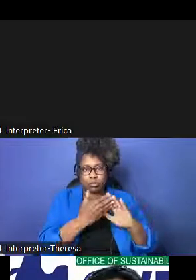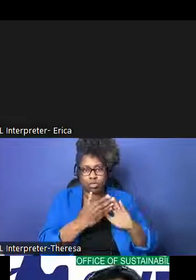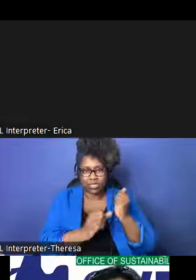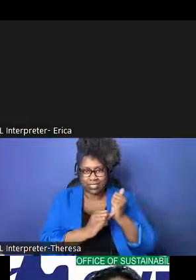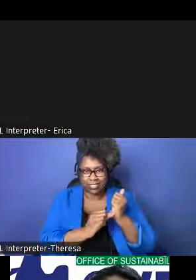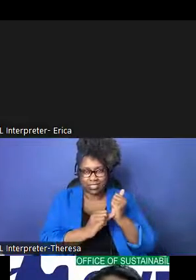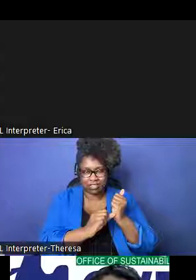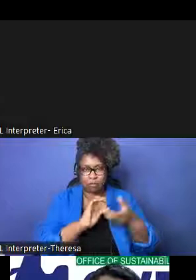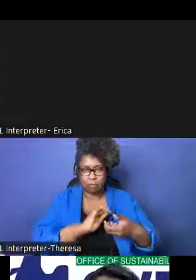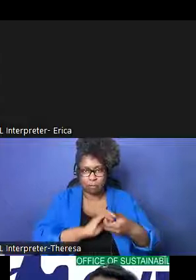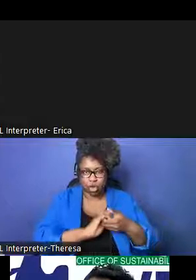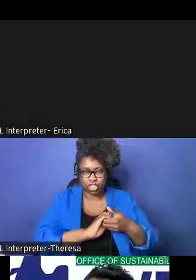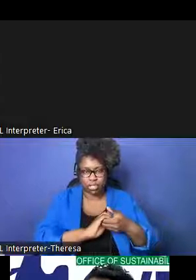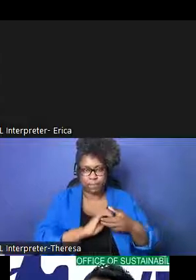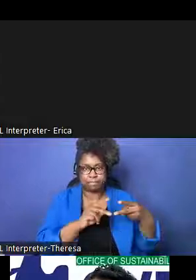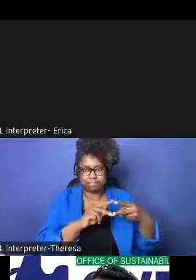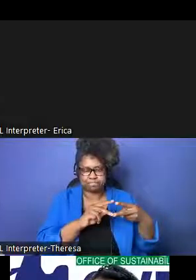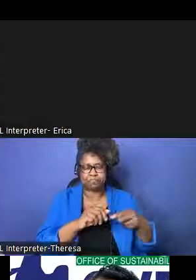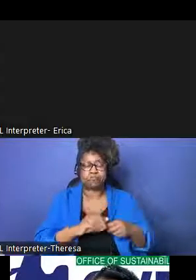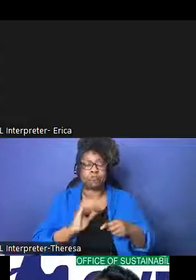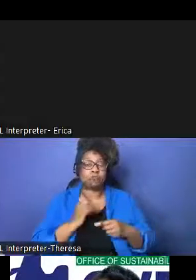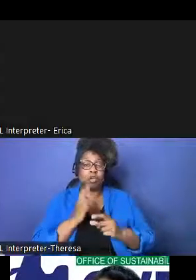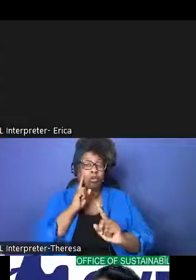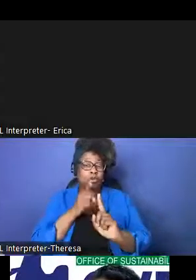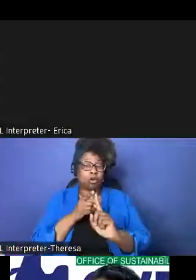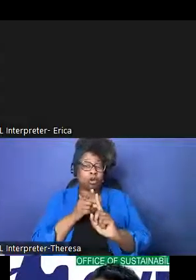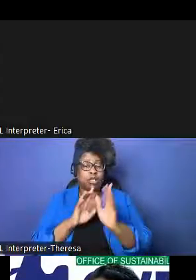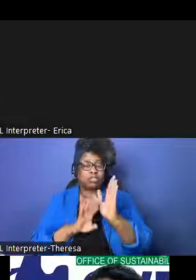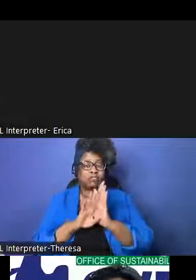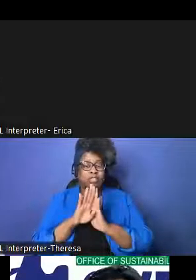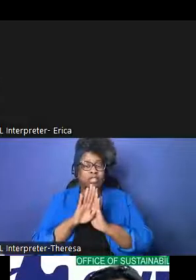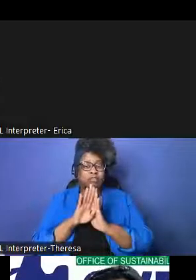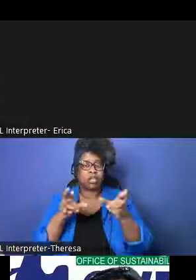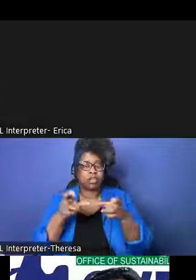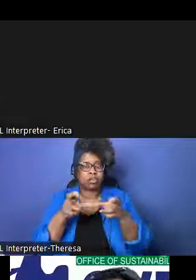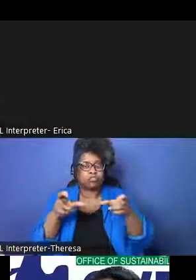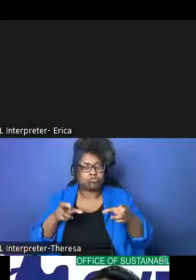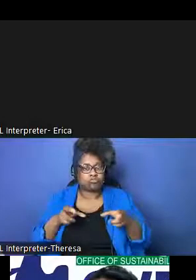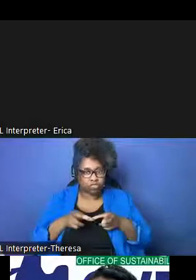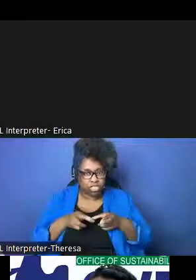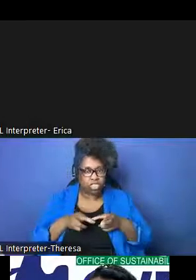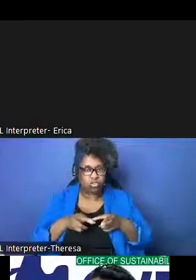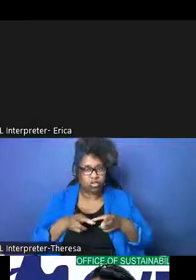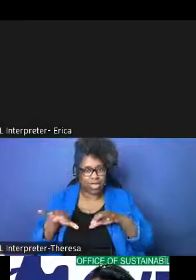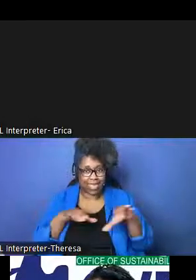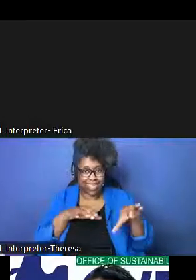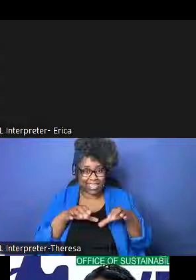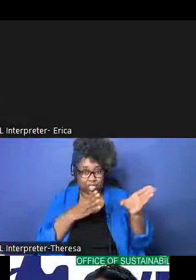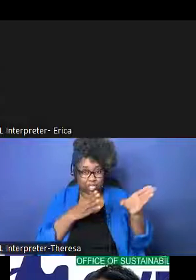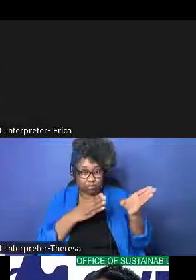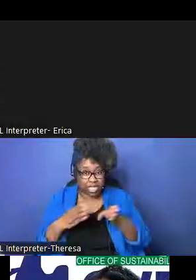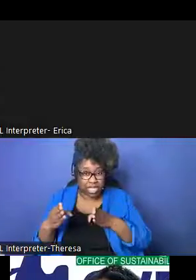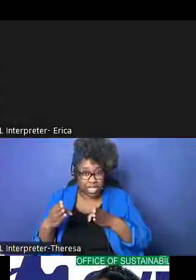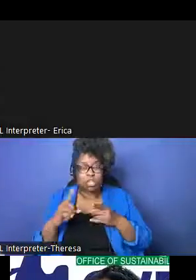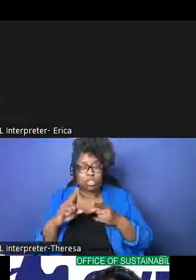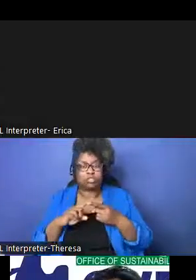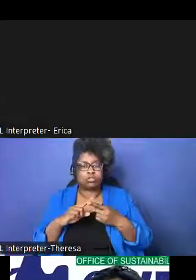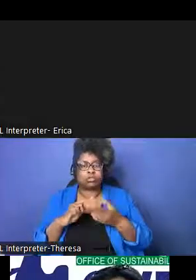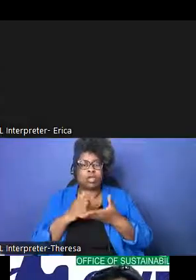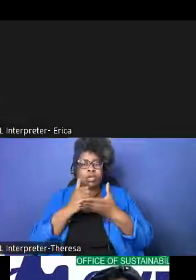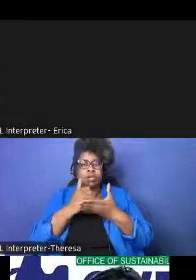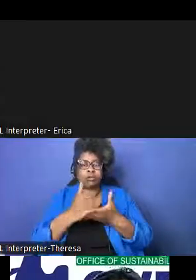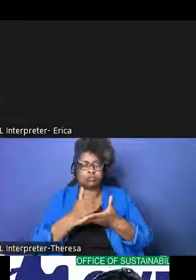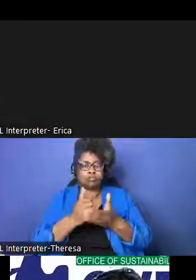Partnership. Our goal here is to develop a regional scale action plan to address the flood risk in this area of New